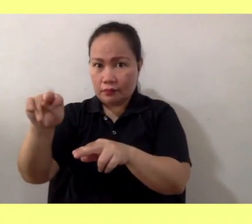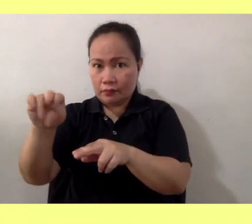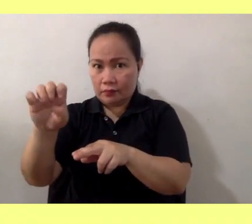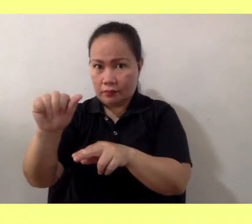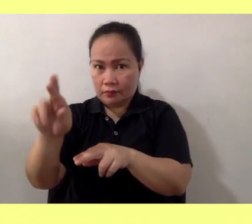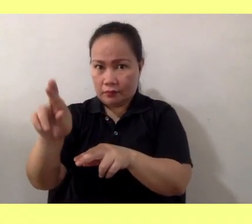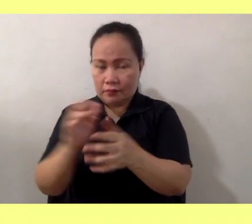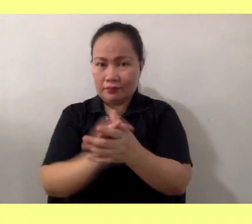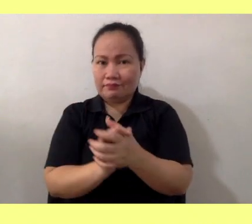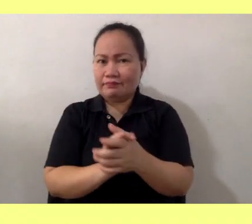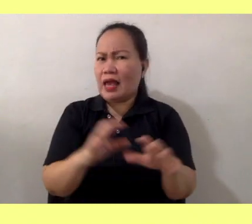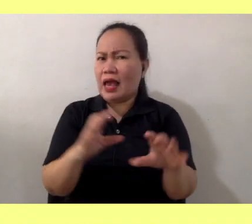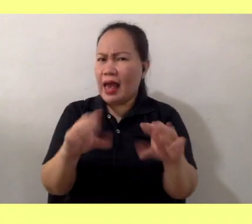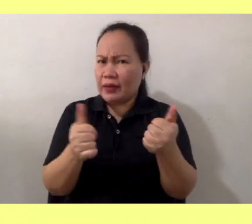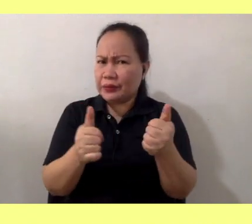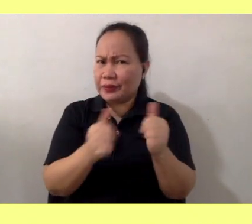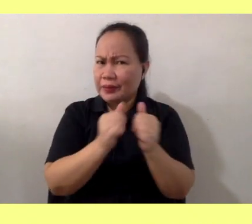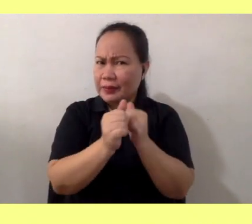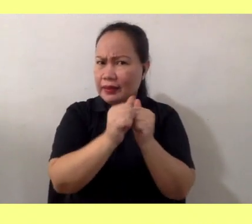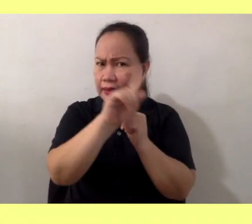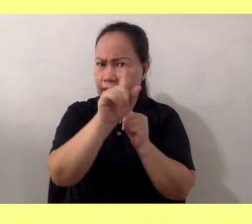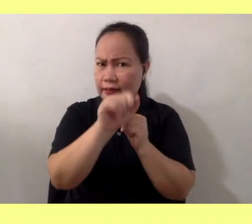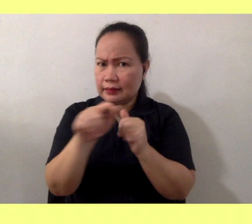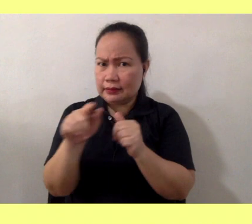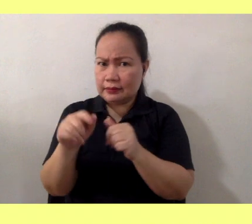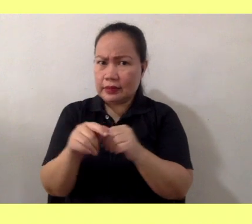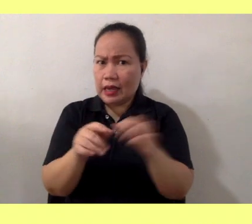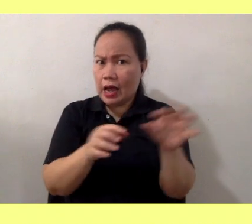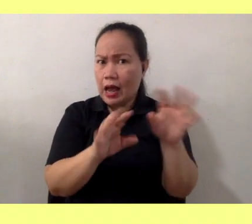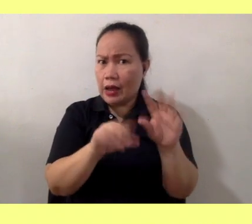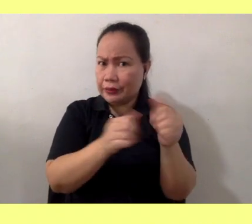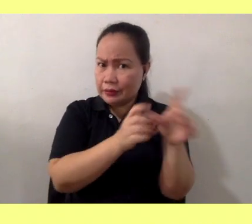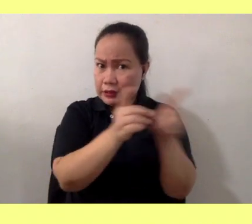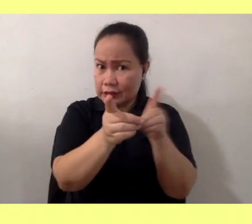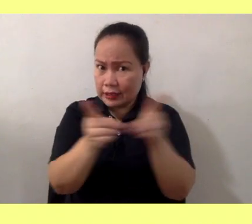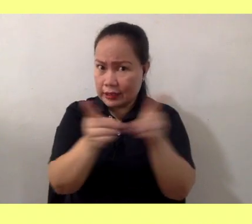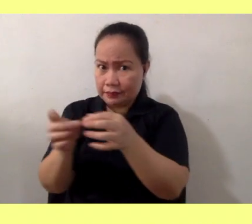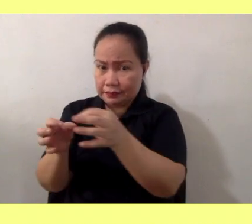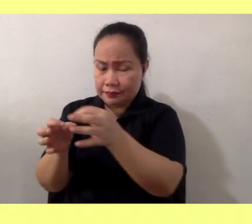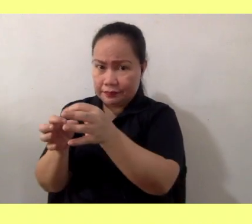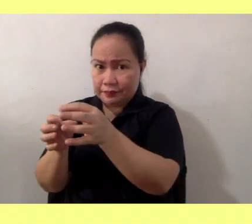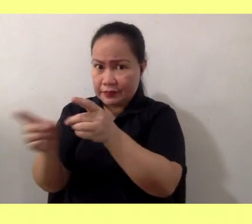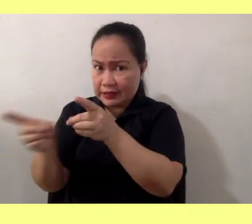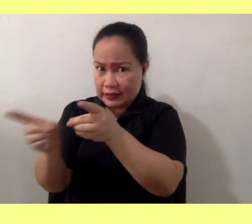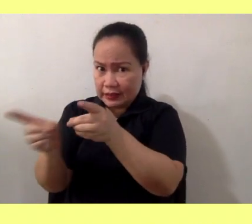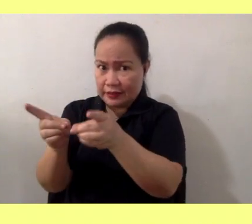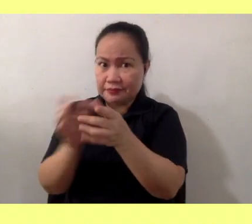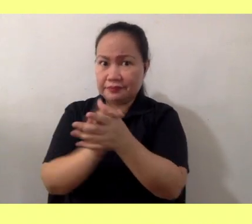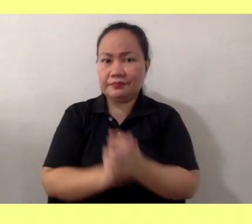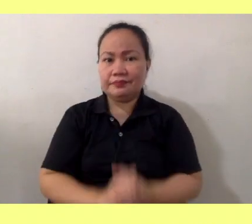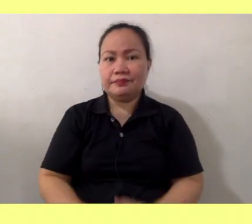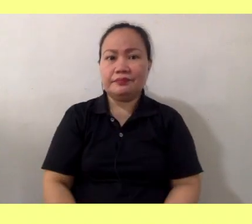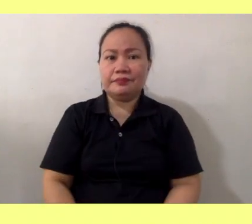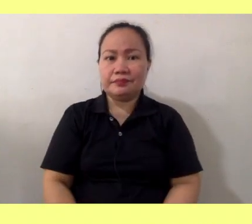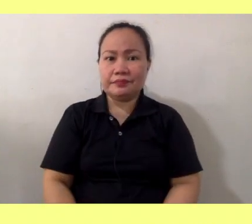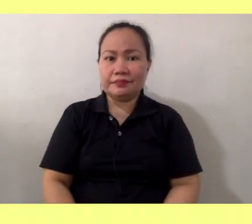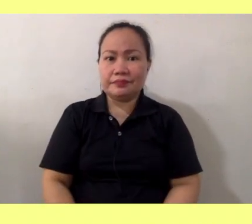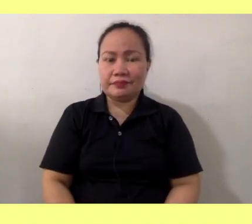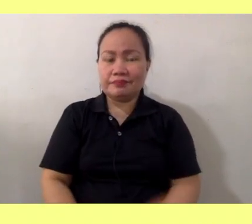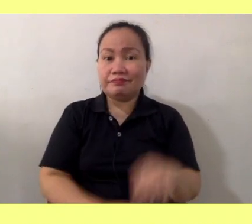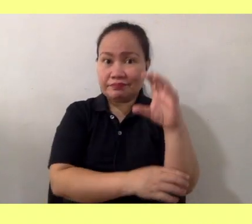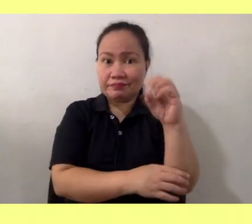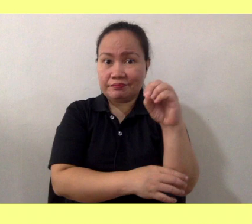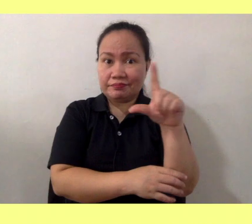ating figure at based dito sa ating description dito sa baba. Okay? So,